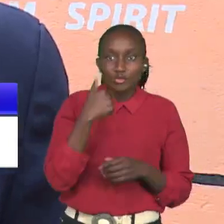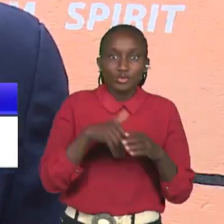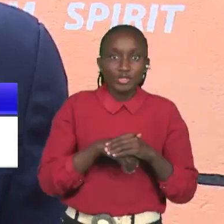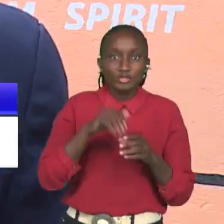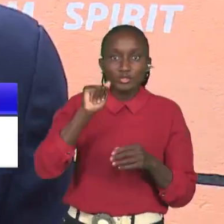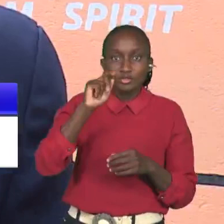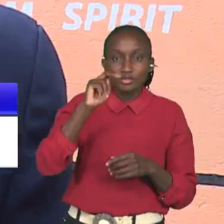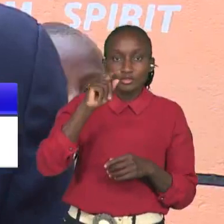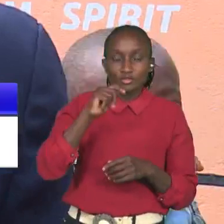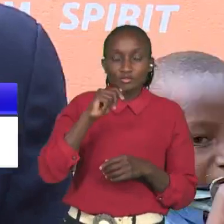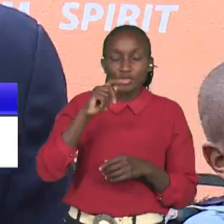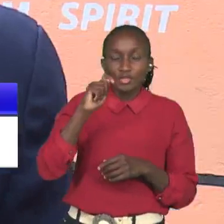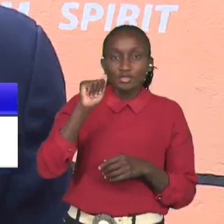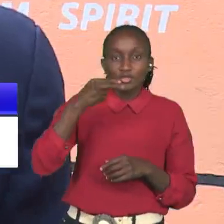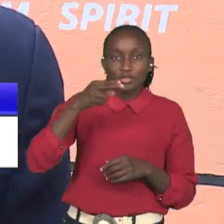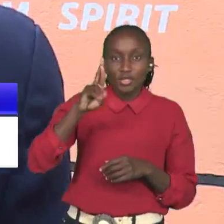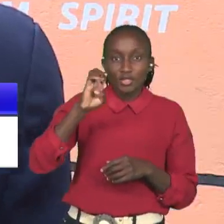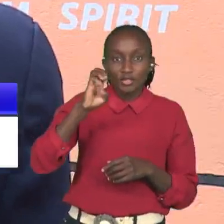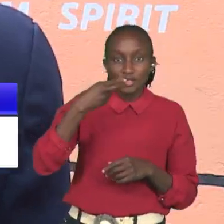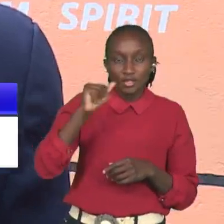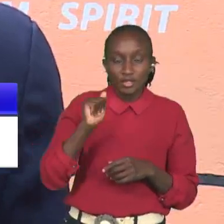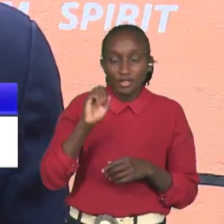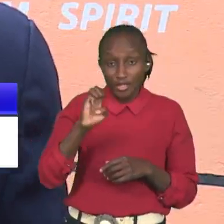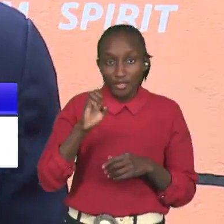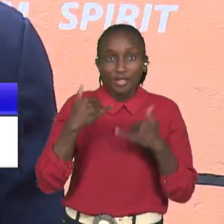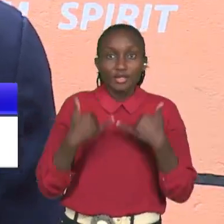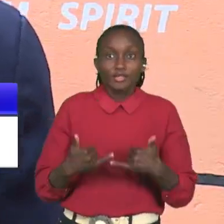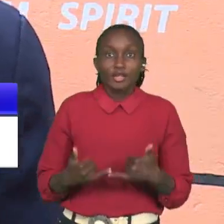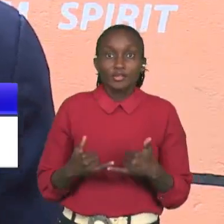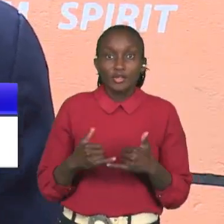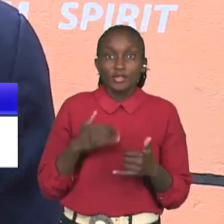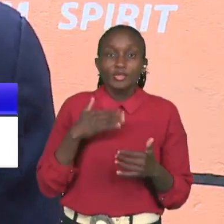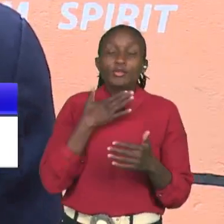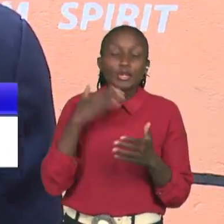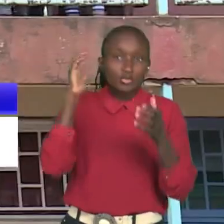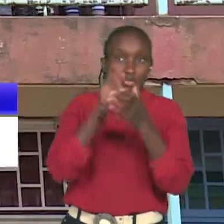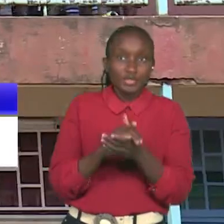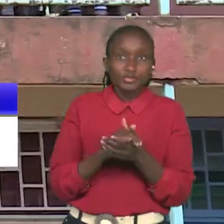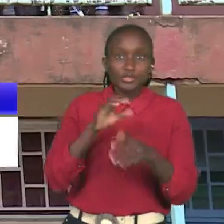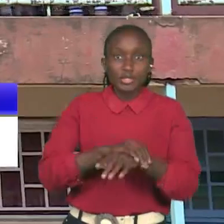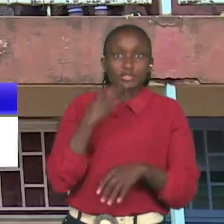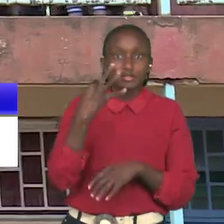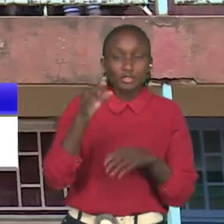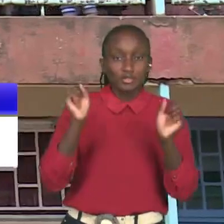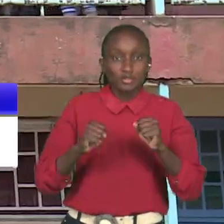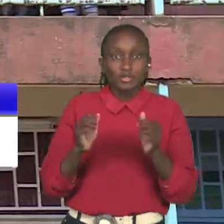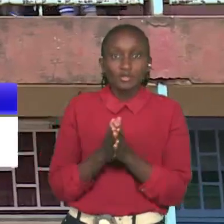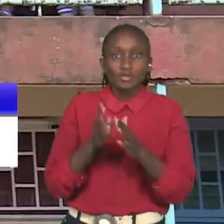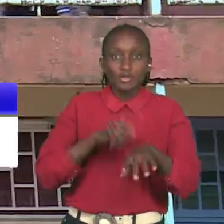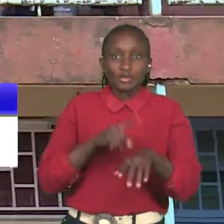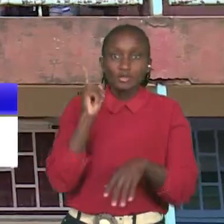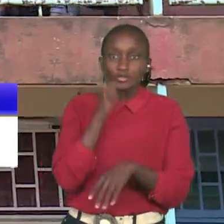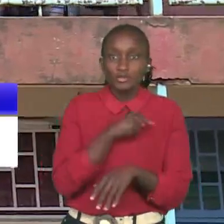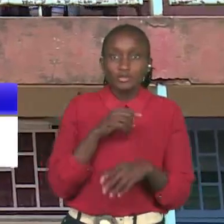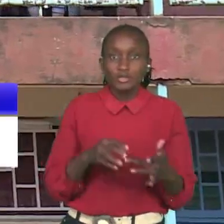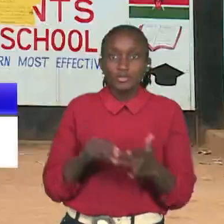Starehe now. And I want to believe even getting 300 is possible. With time running out, especially